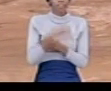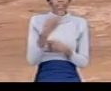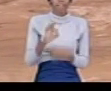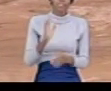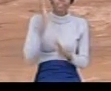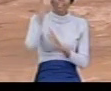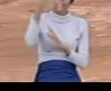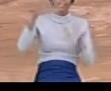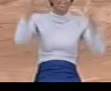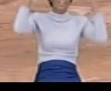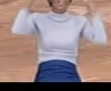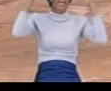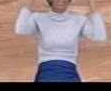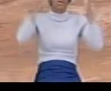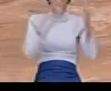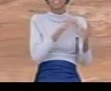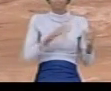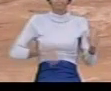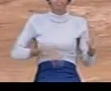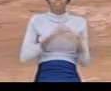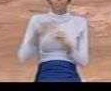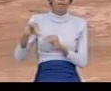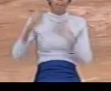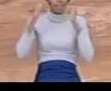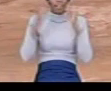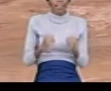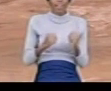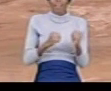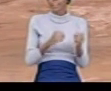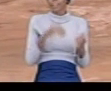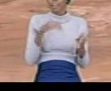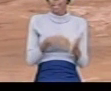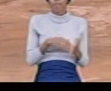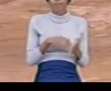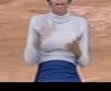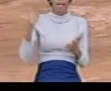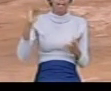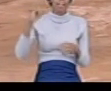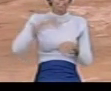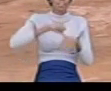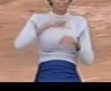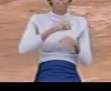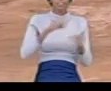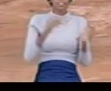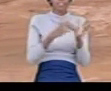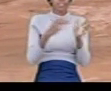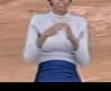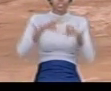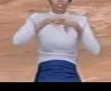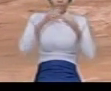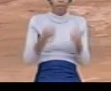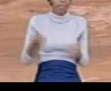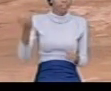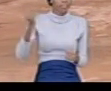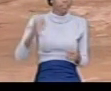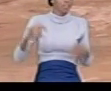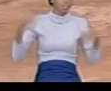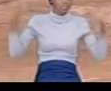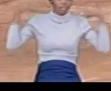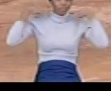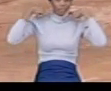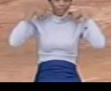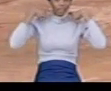of the Lord's reign. God is moving in his fire again. By the anointing, Jesus breaks